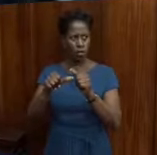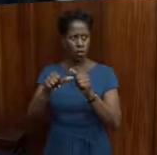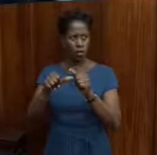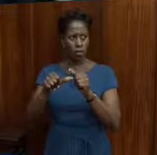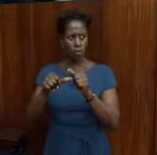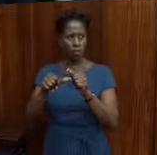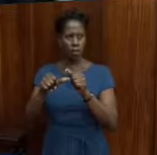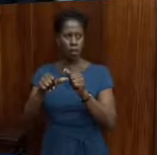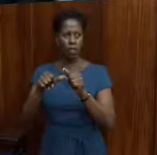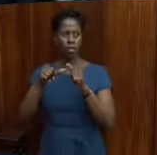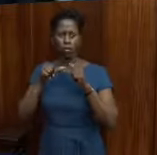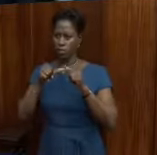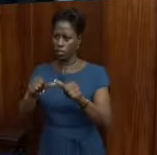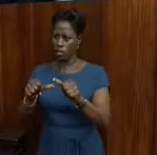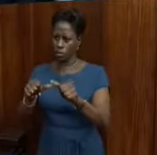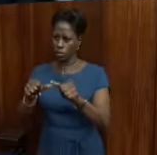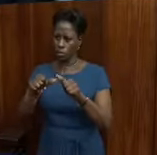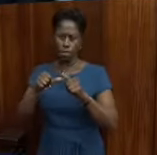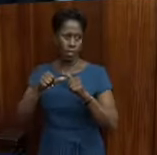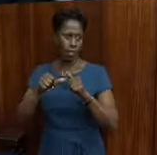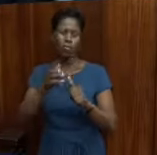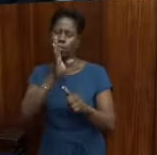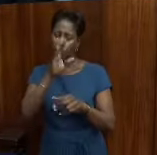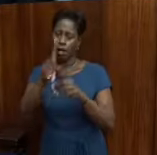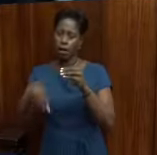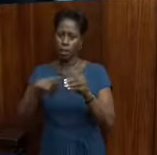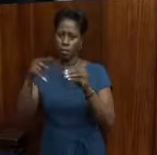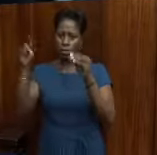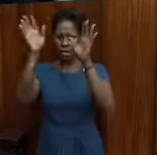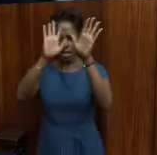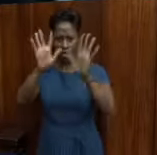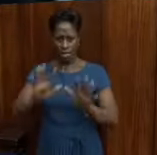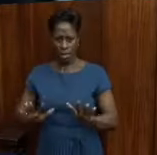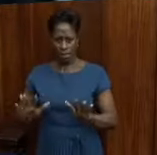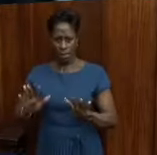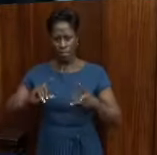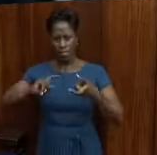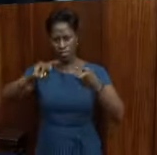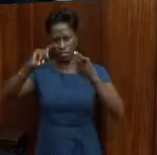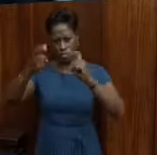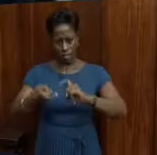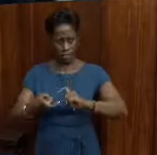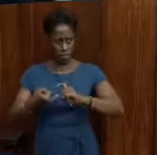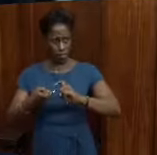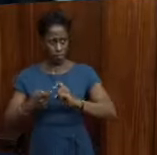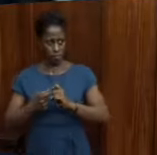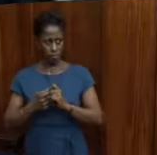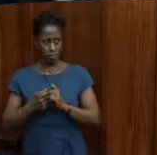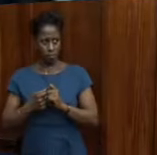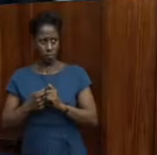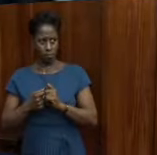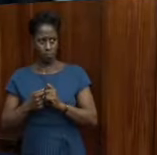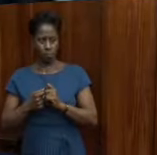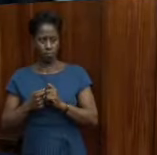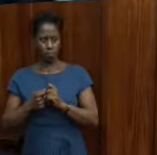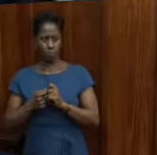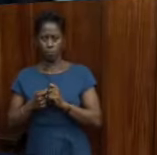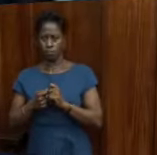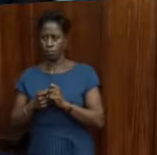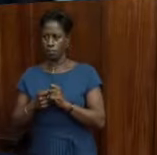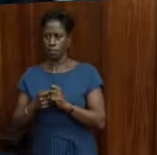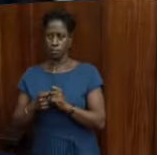resilient future. Climate change is touted to be the number one threat to sustainable development. The